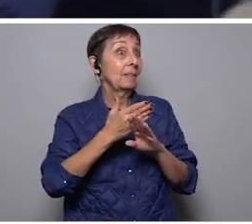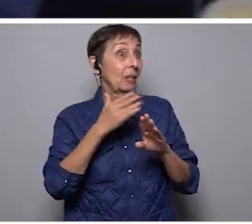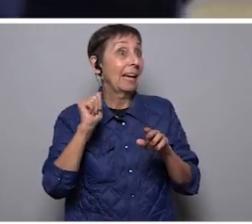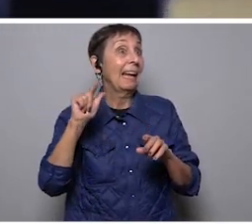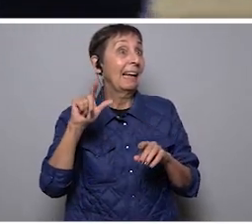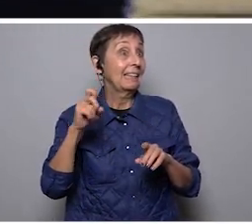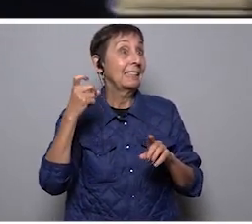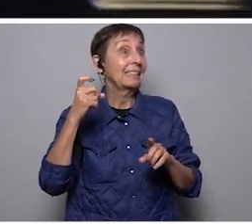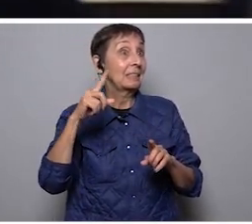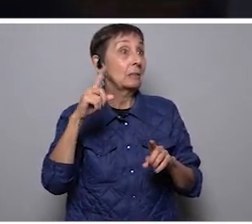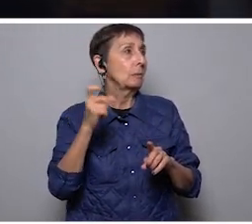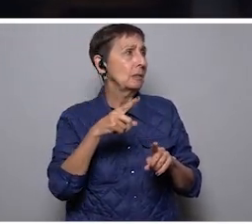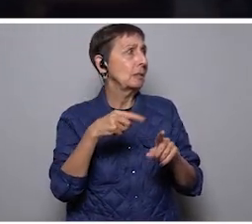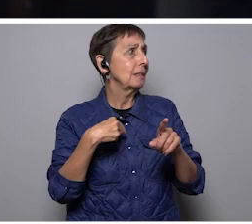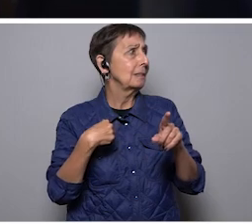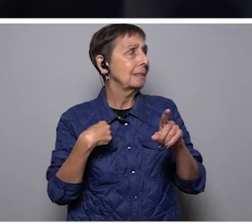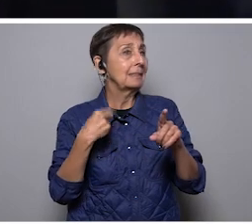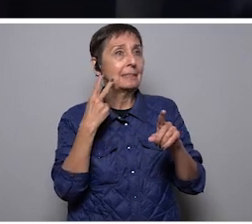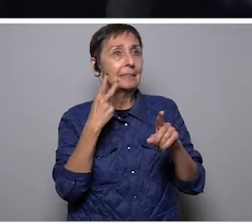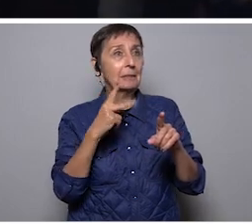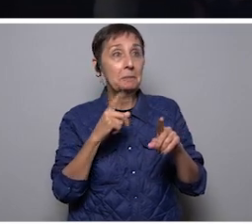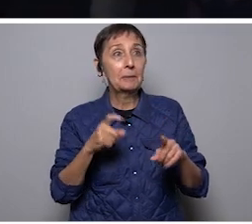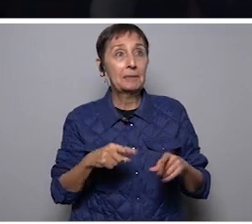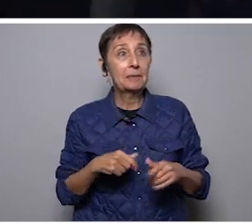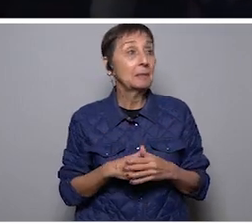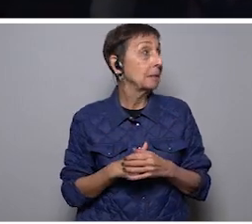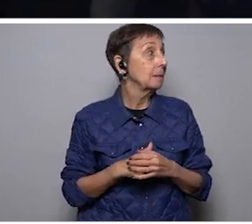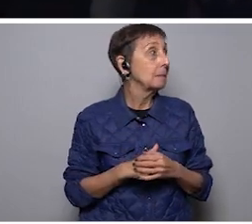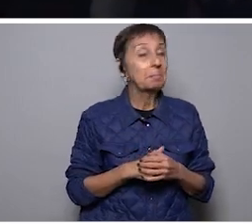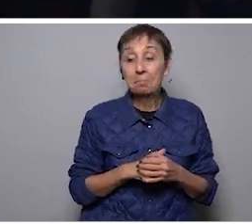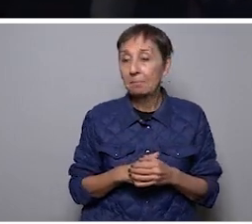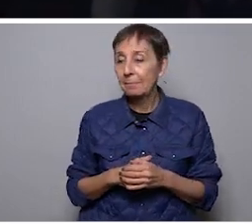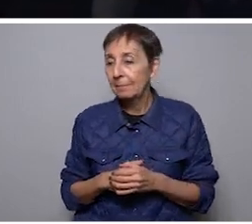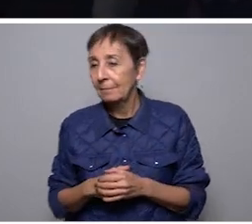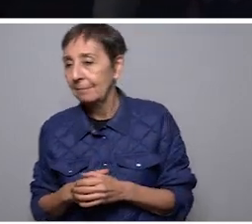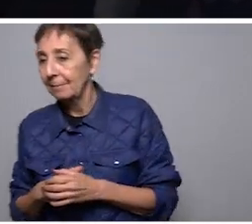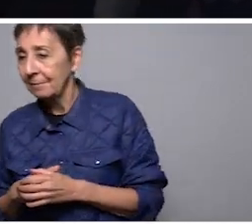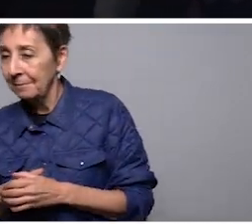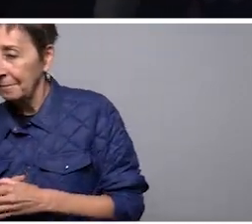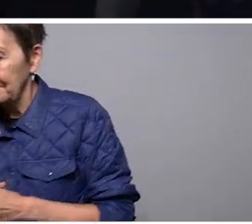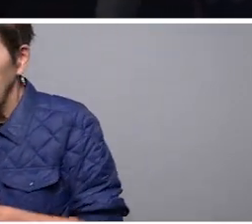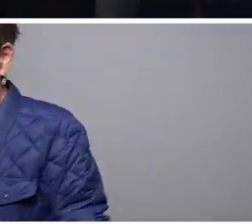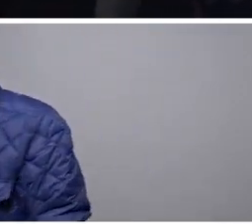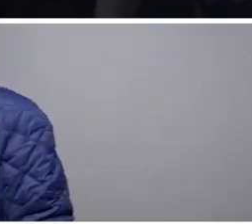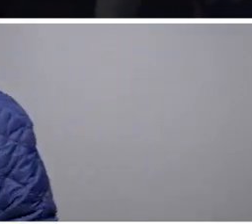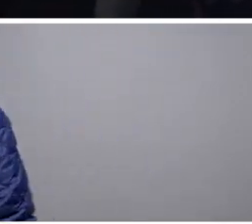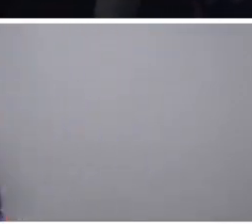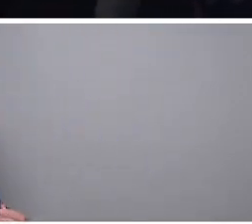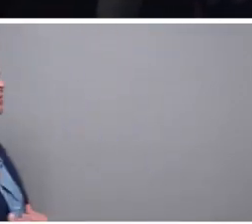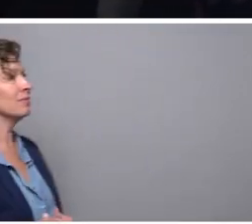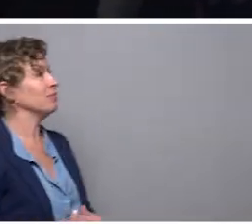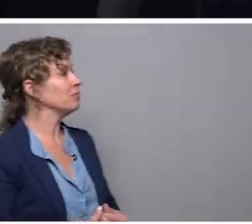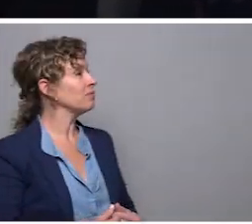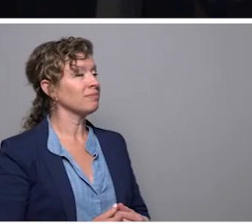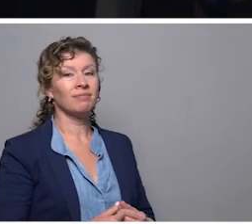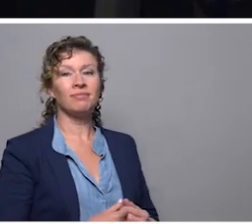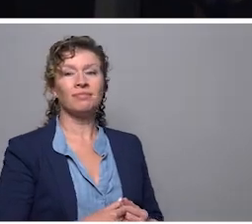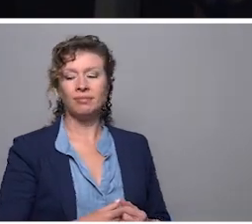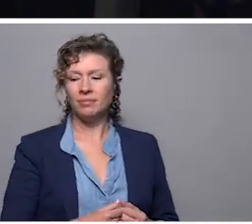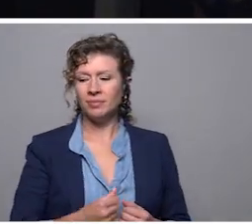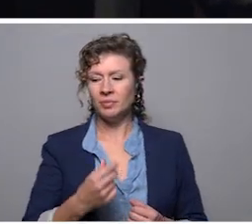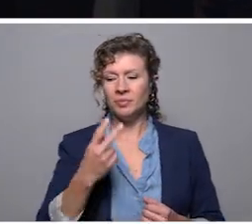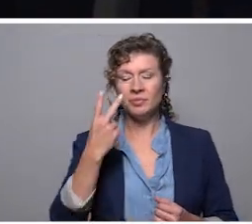yo sé que tienes una pregunta tenemos una pregunta atrás una pregunta atrás que no veo Perdón adelante por favor creo que es